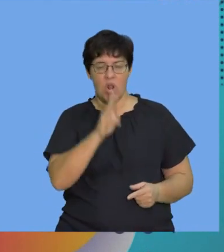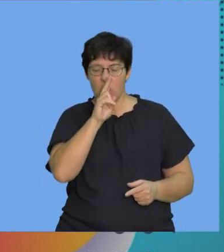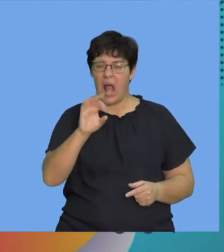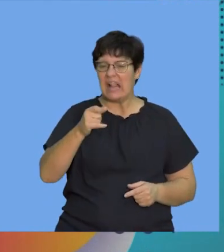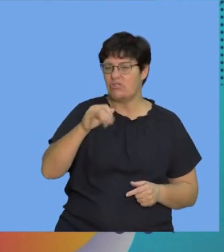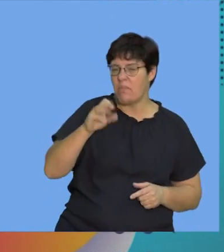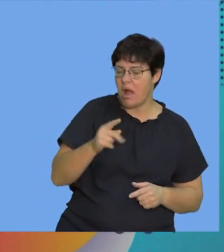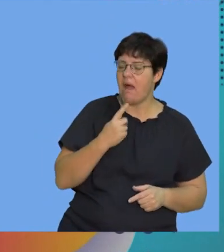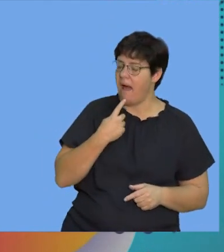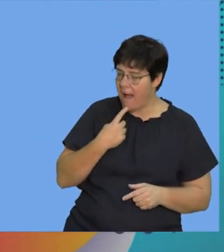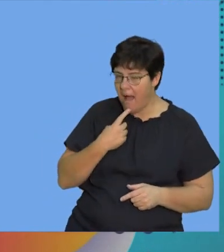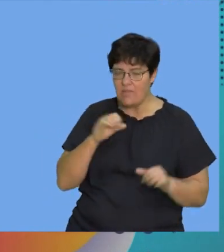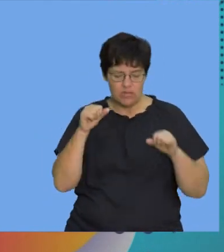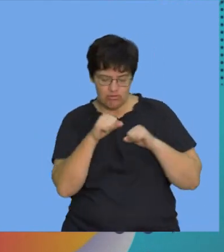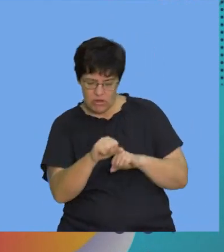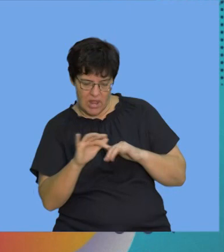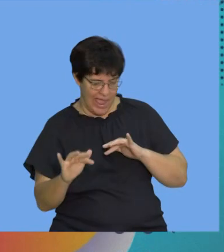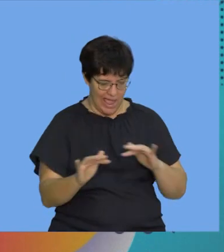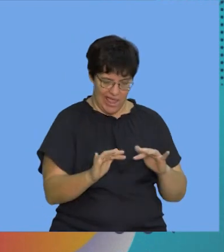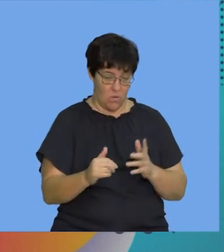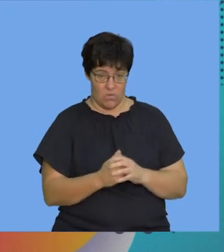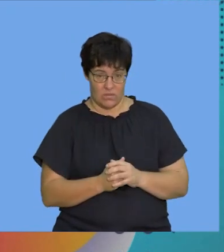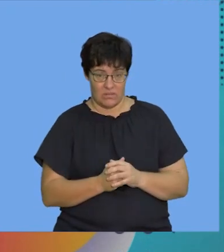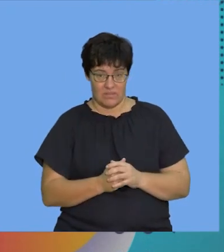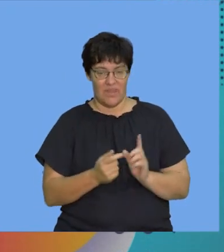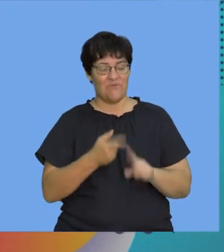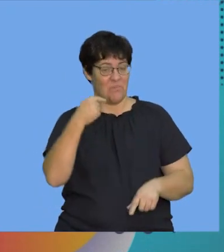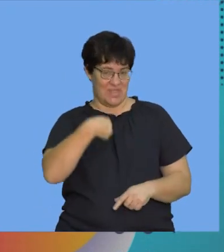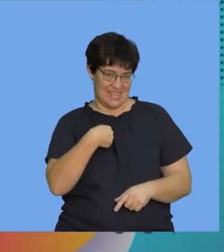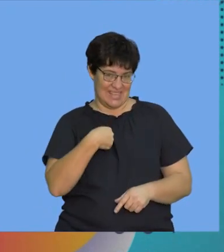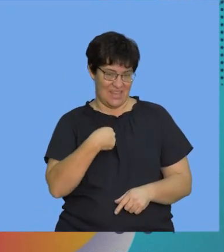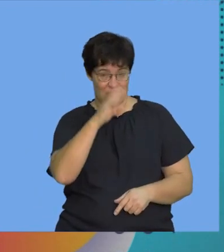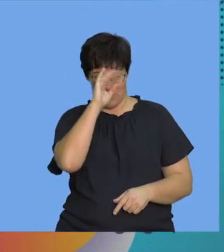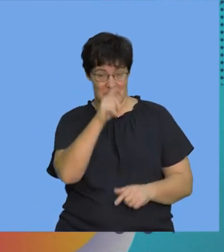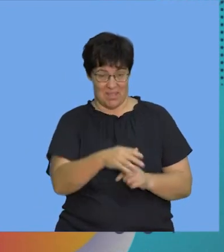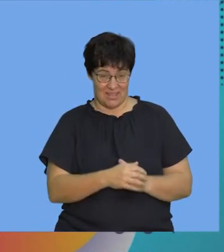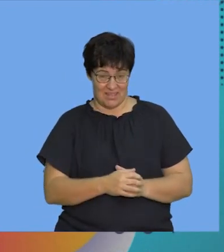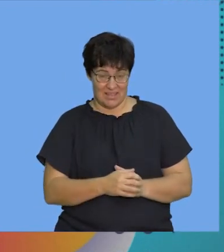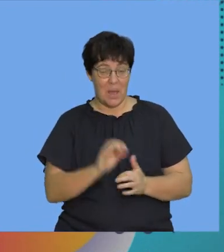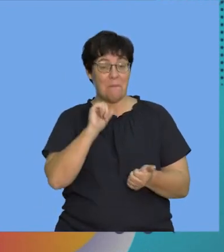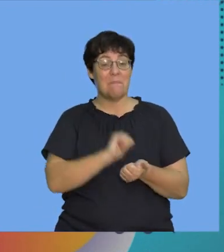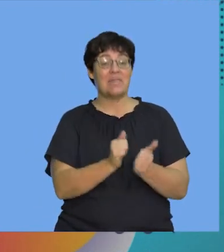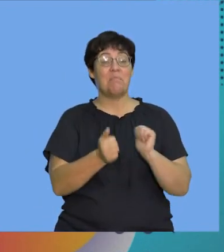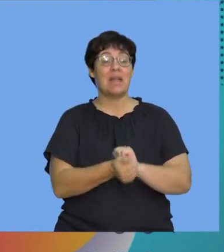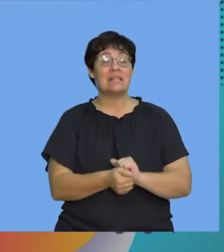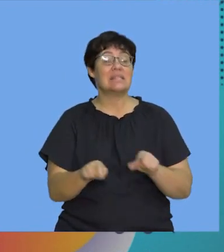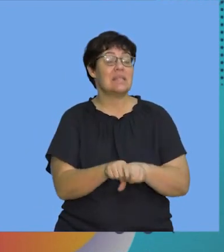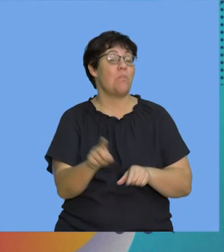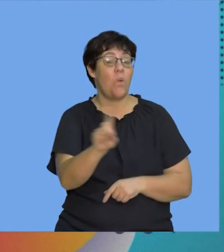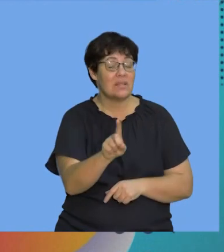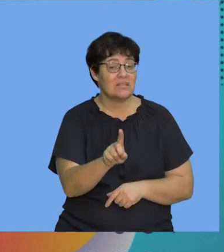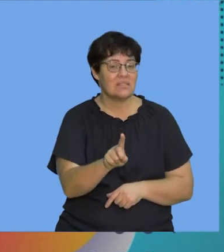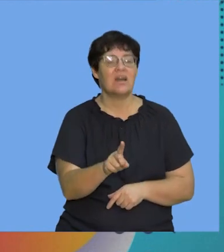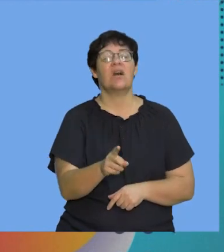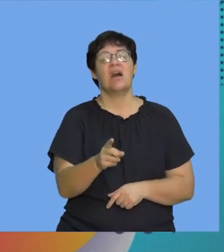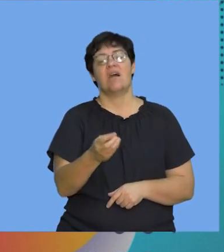can then strategize after that. But from me, guys, remember, mathematics is food for the soul, and everything that